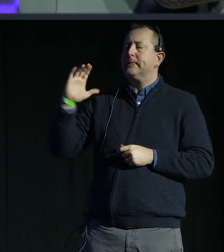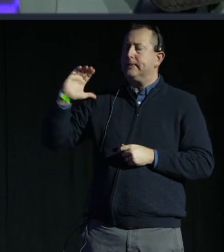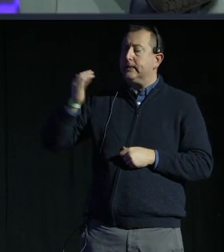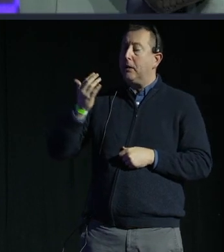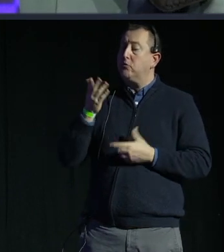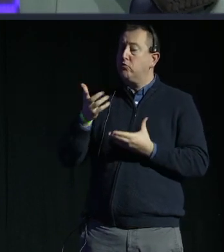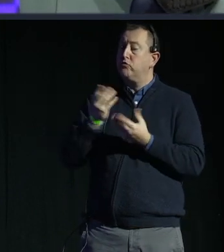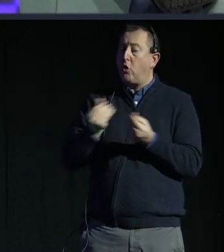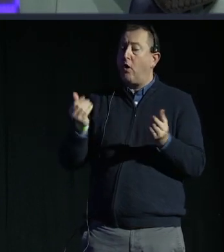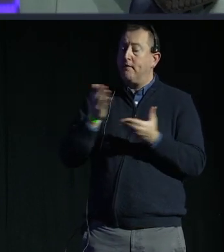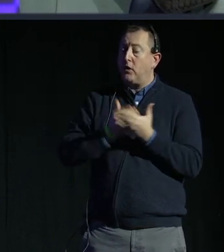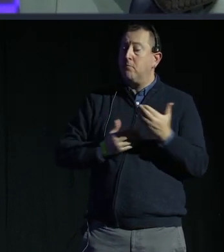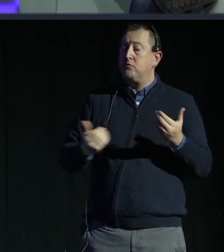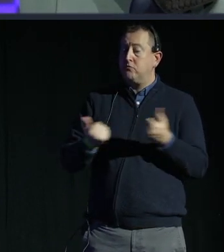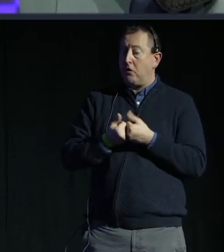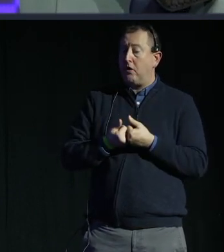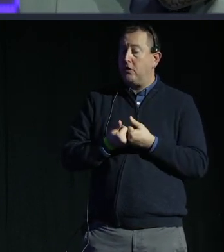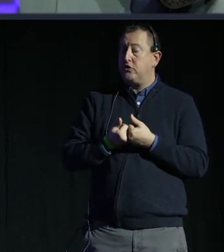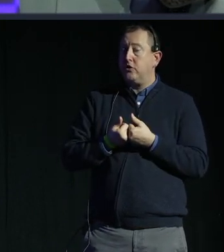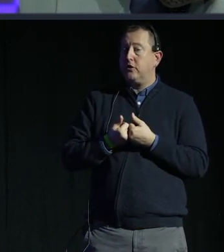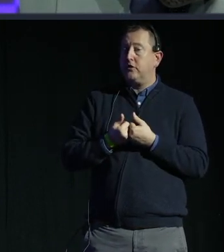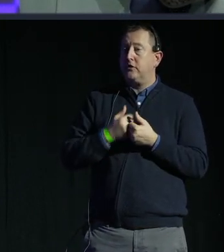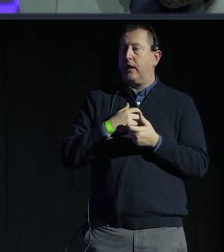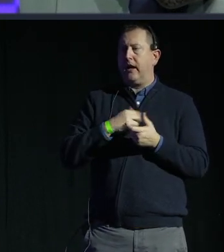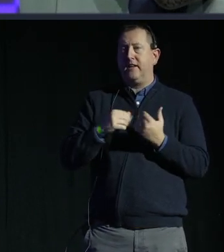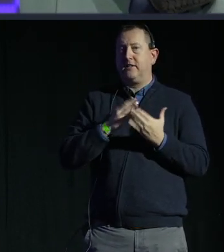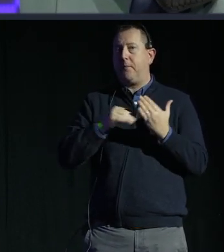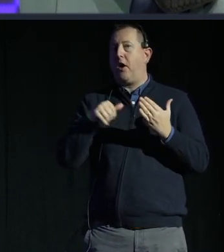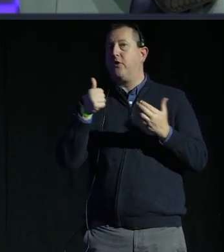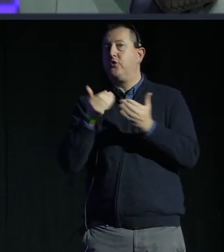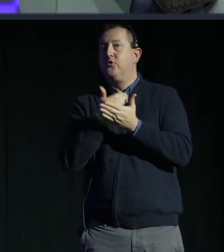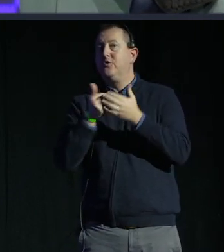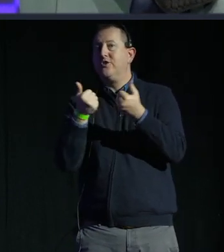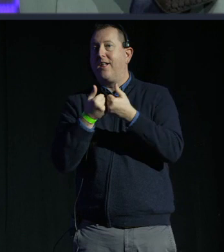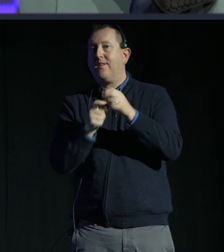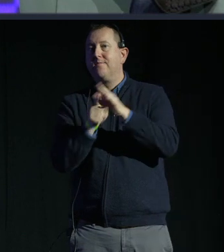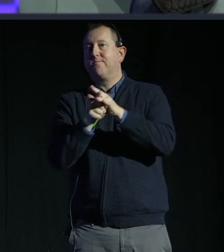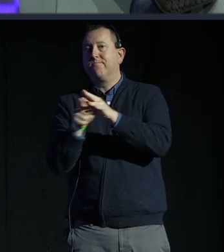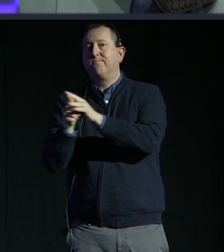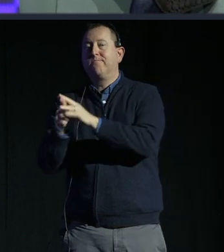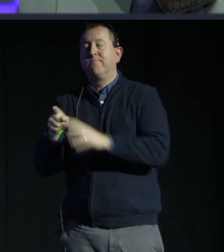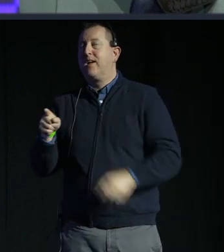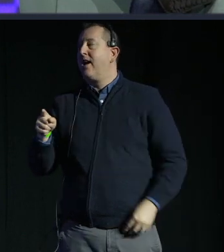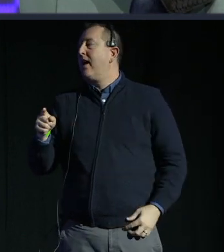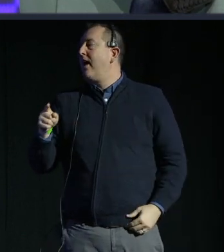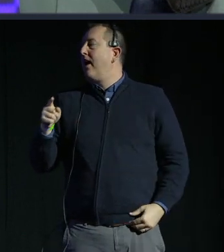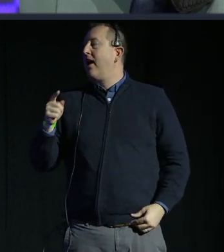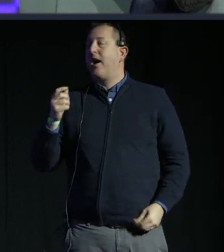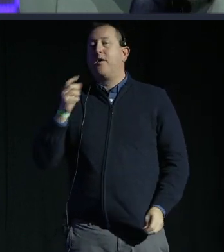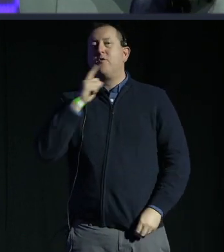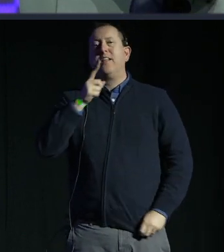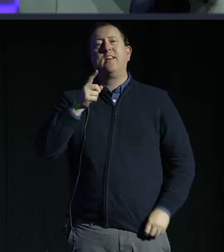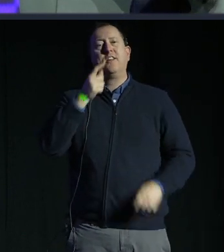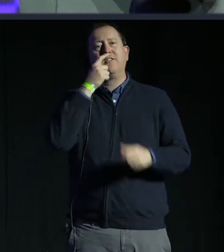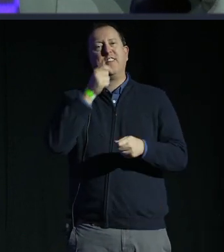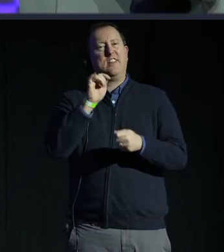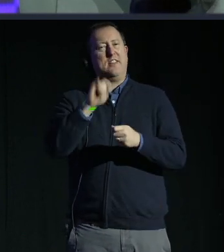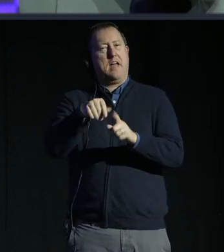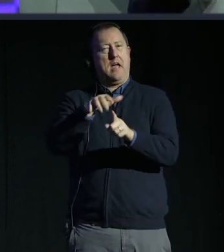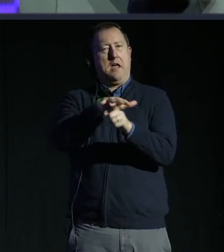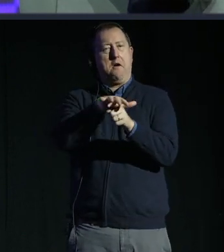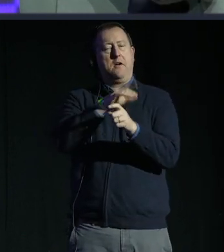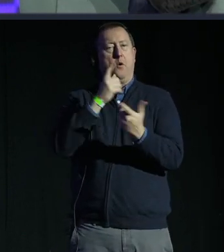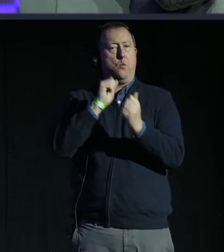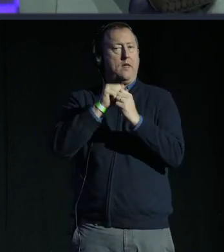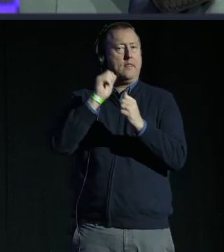some challenges. You ended up with some different ones along the way. Really interested about sort of this federated area and kind of the governance